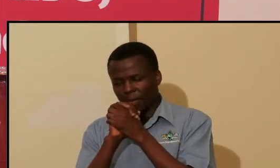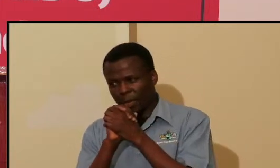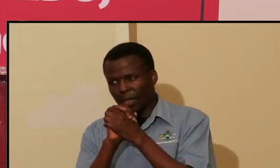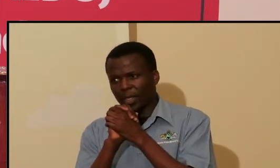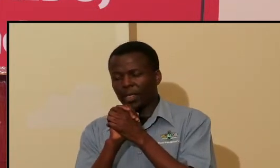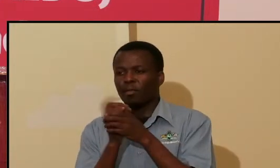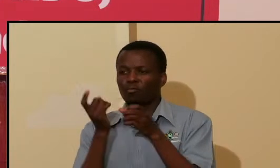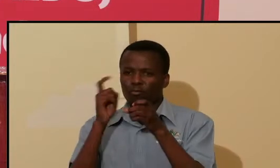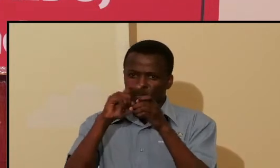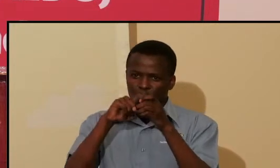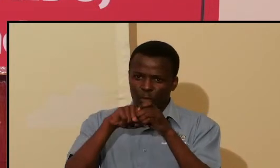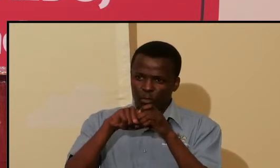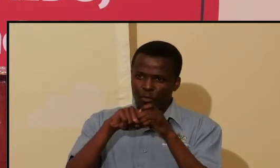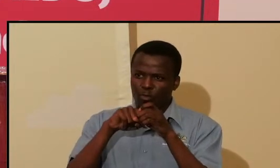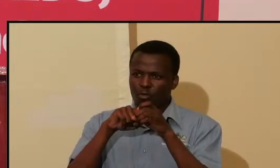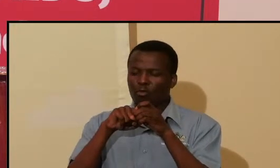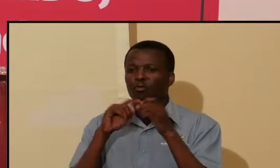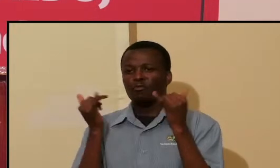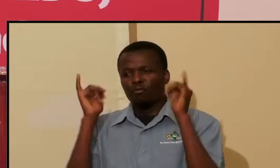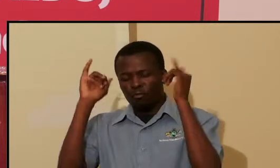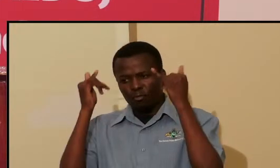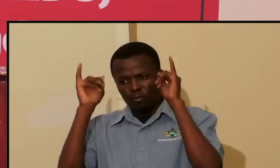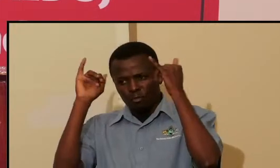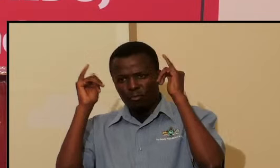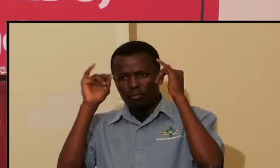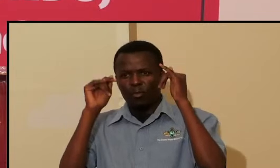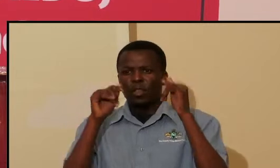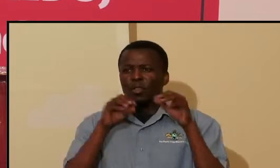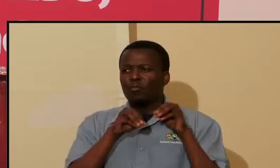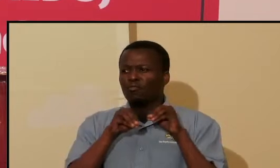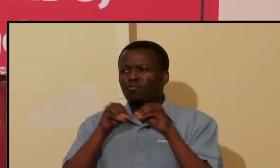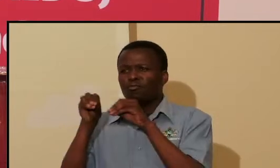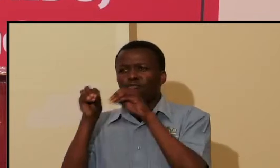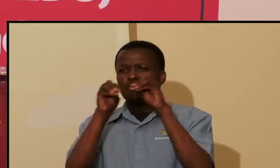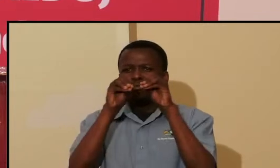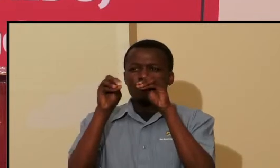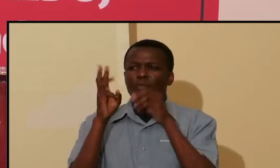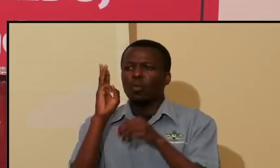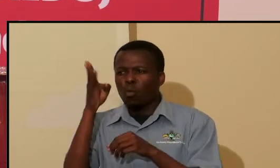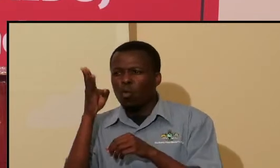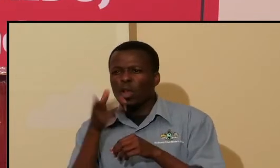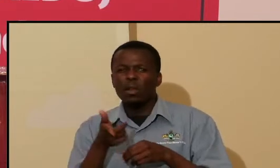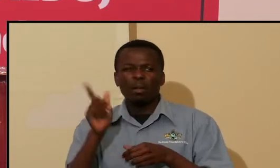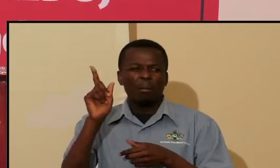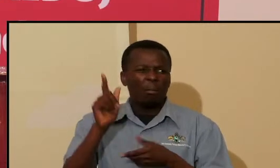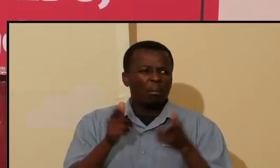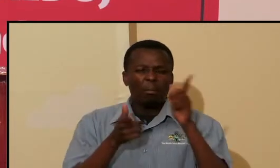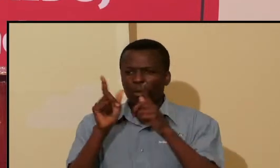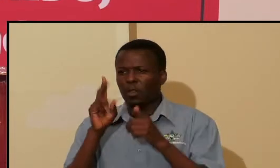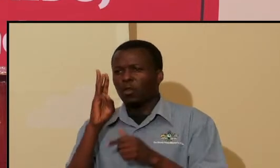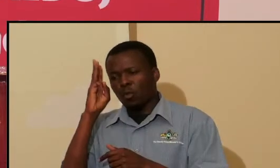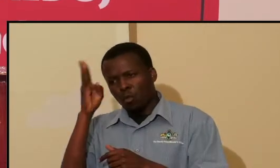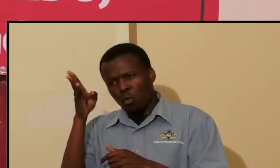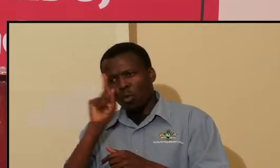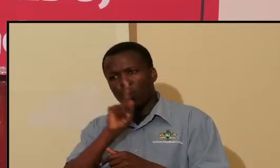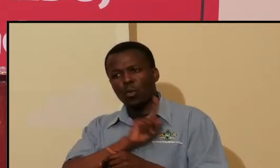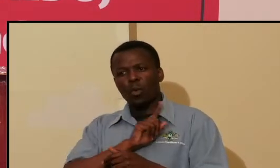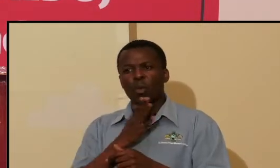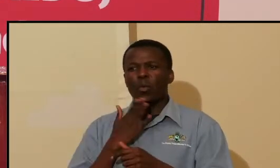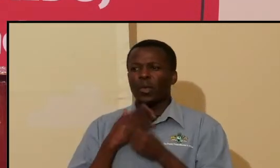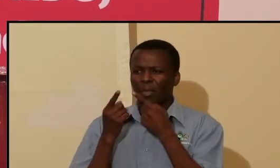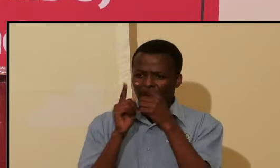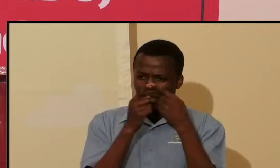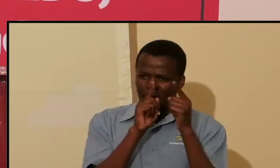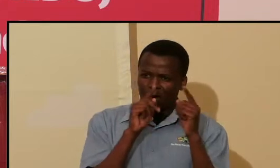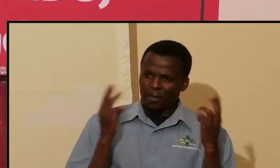these commemorations. And, as we move around the country, trying to galvanize members of all sectors of